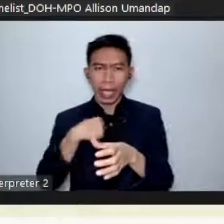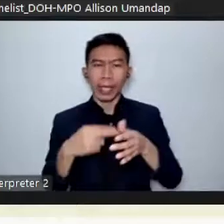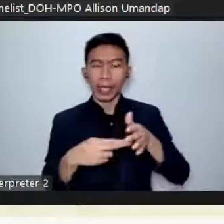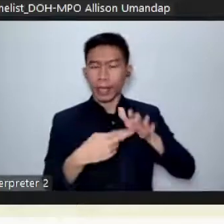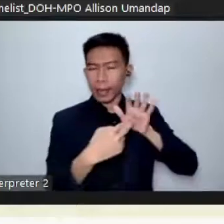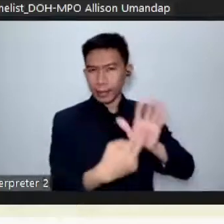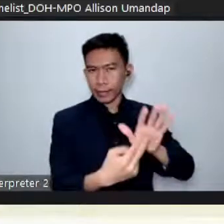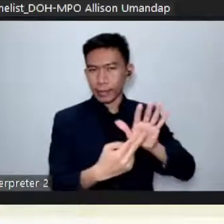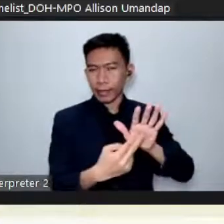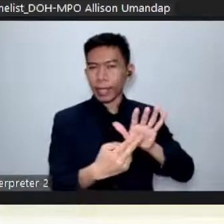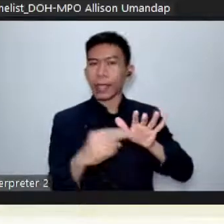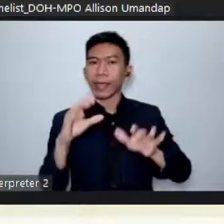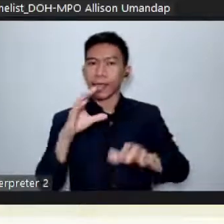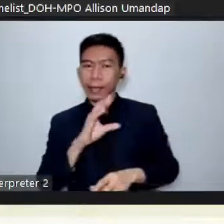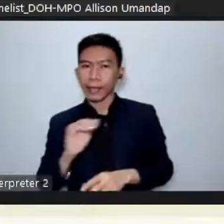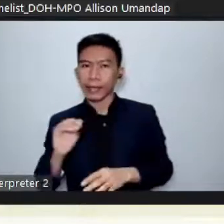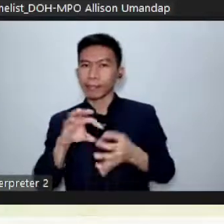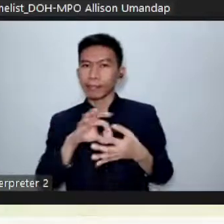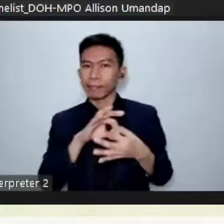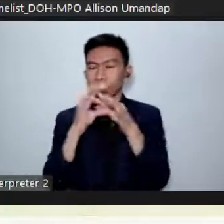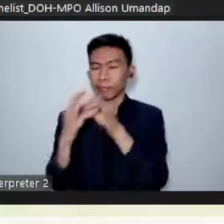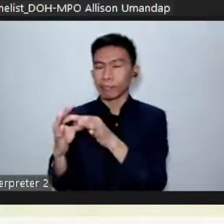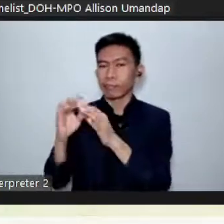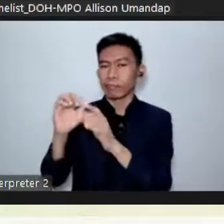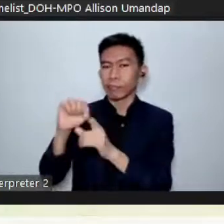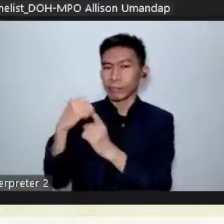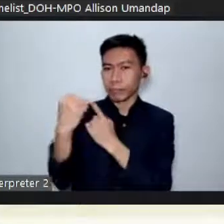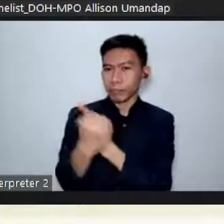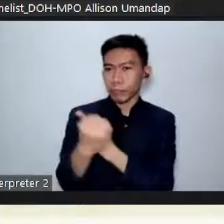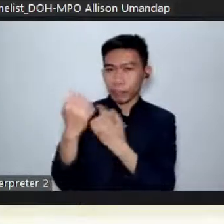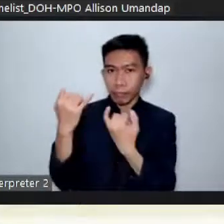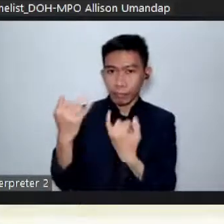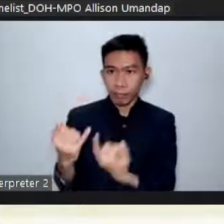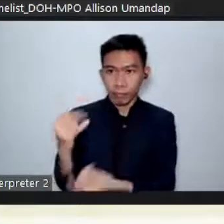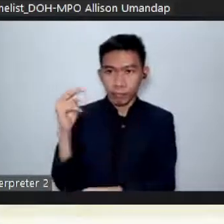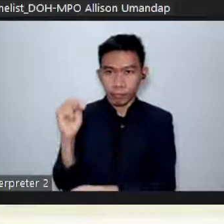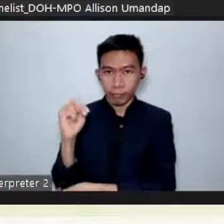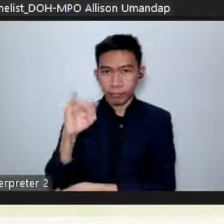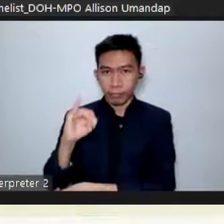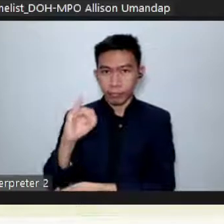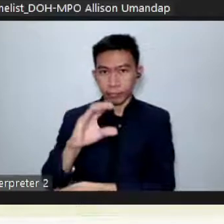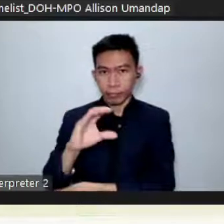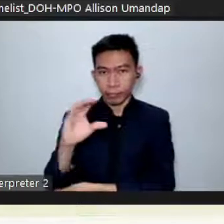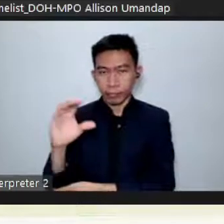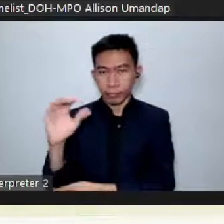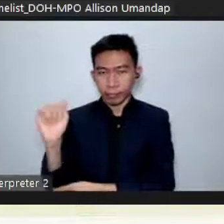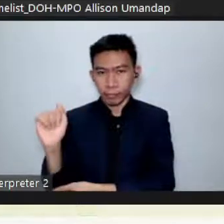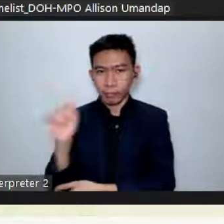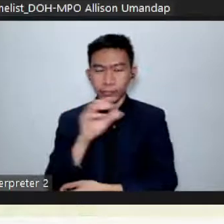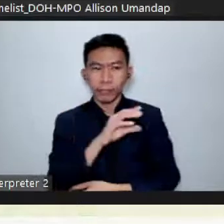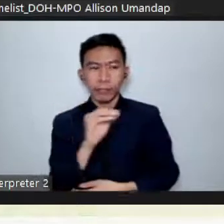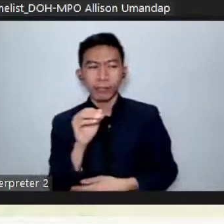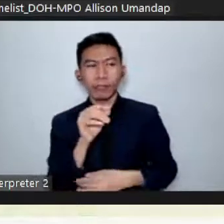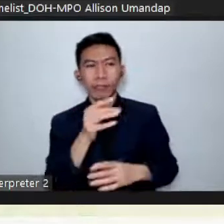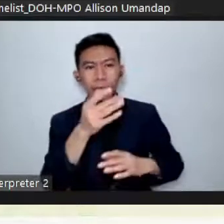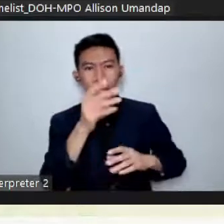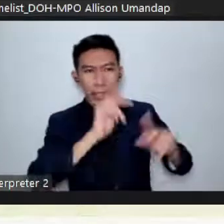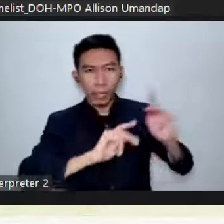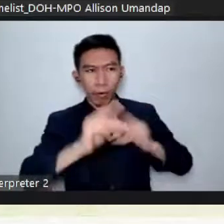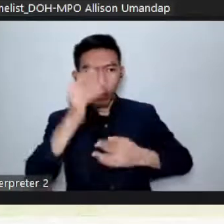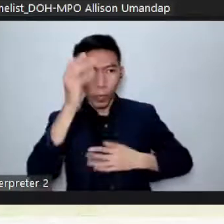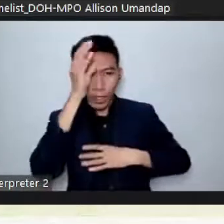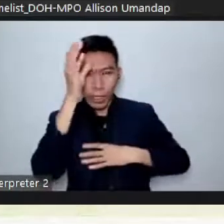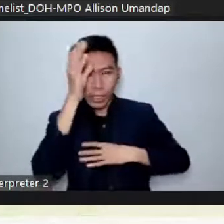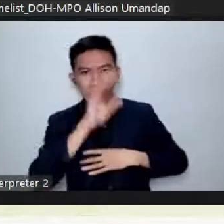considering the status of implementation of the NICA and the unmet needs of people with cancer, which specific area do